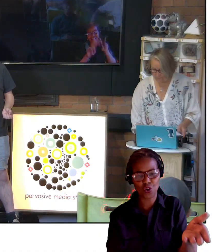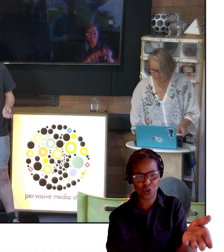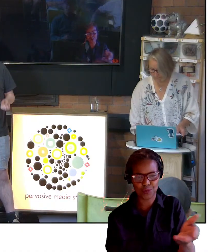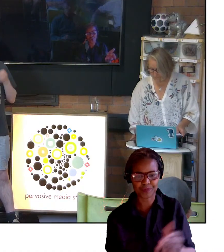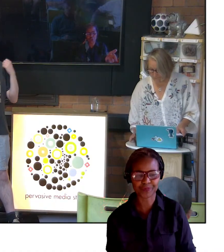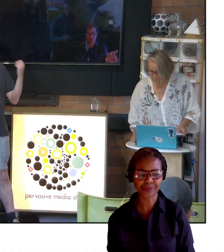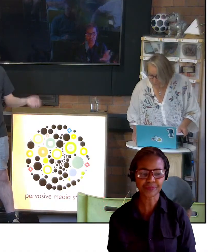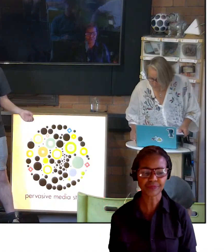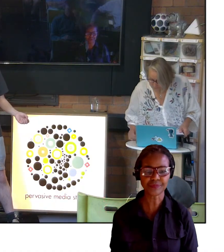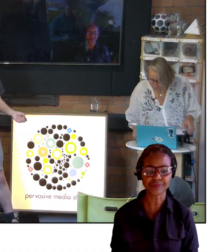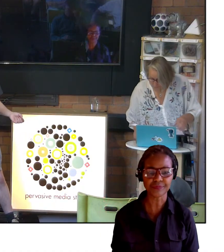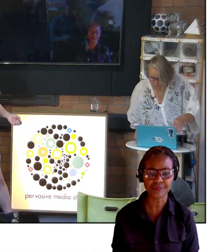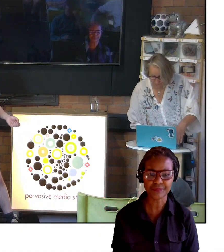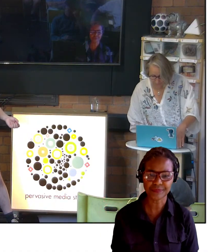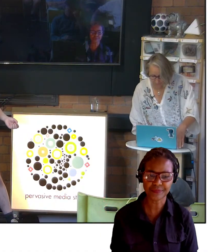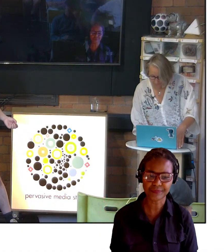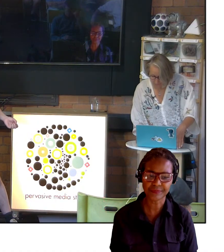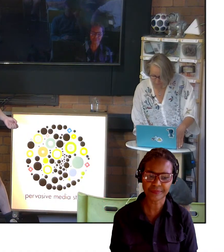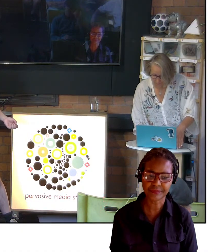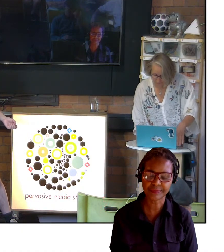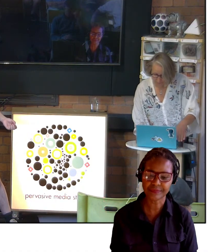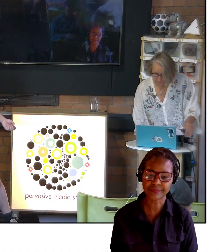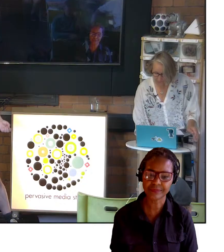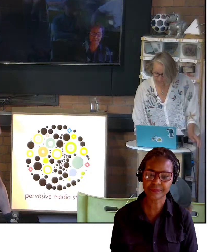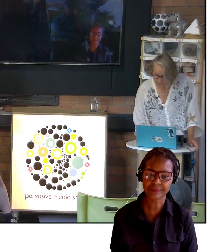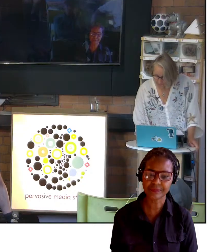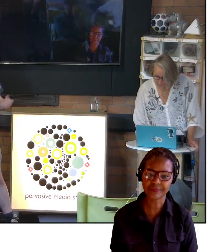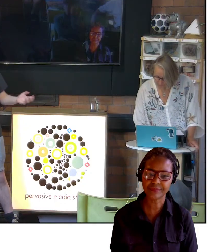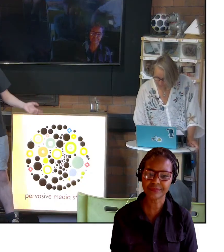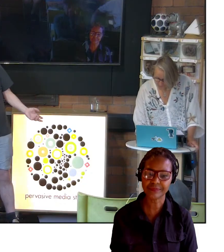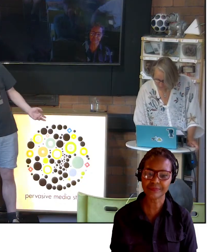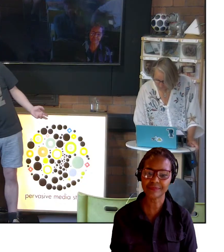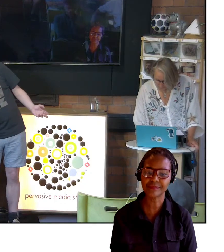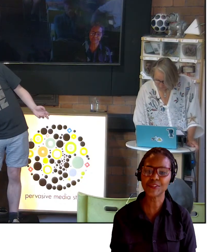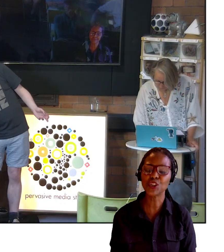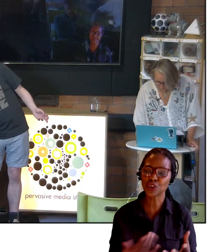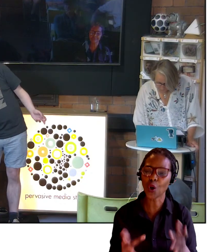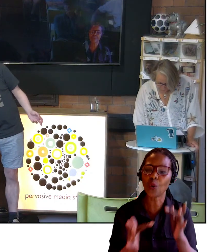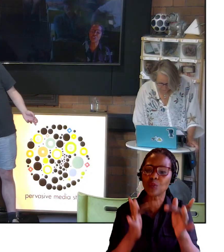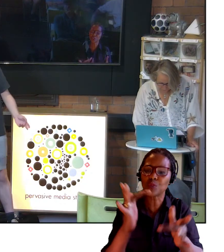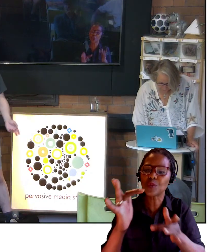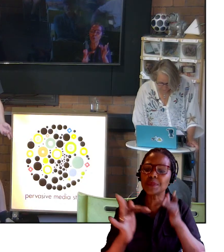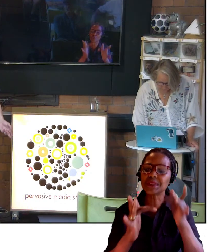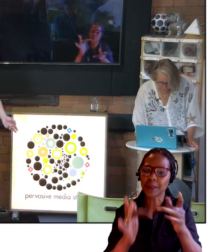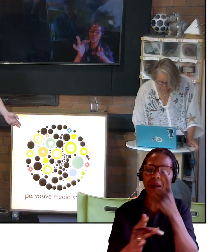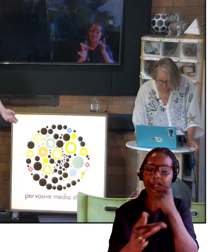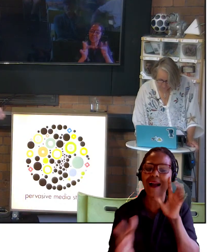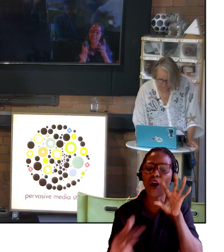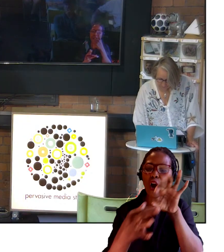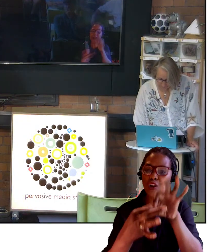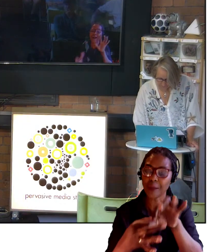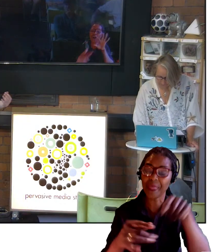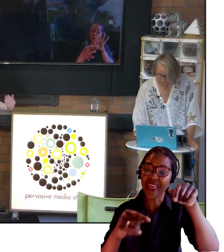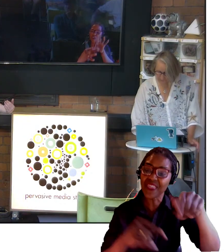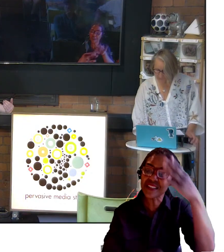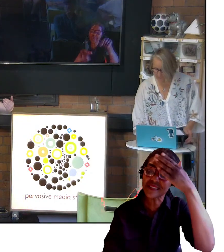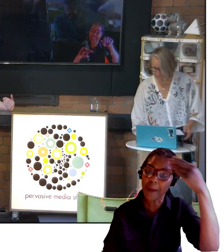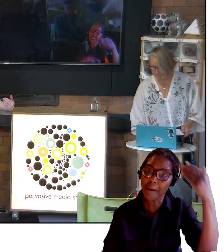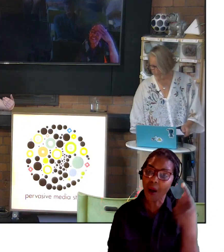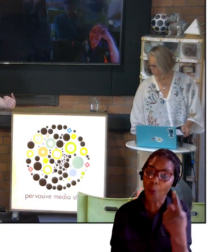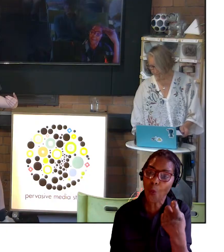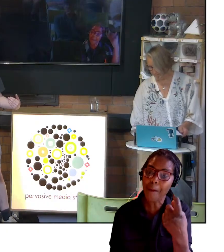on Blue Sky, or at Pervasive Media Studio on Instagram. We're saying this is the last talk of the summer season. We are taking a